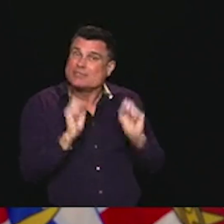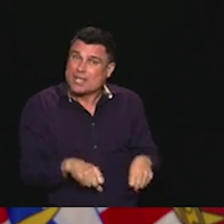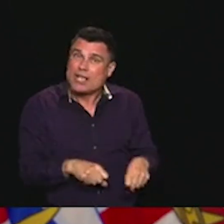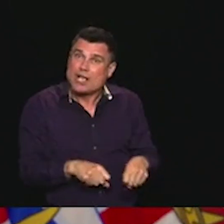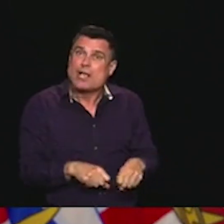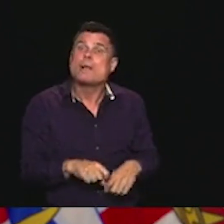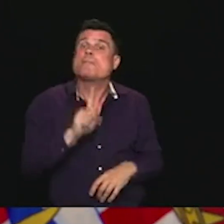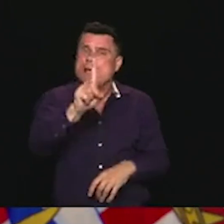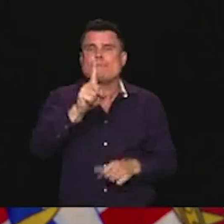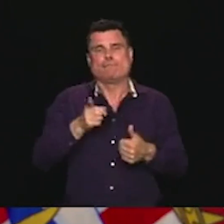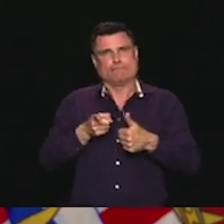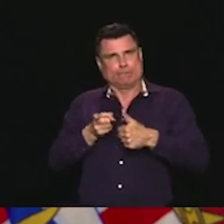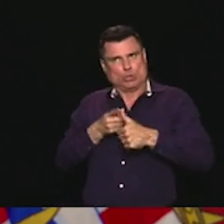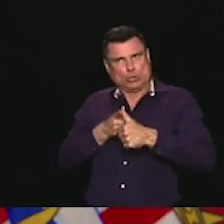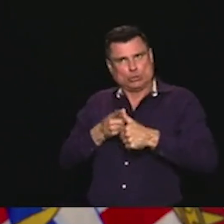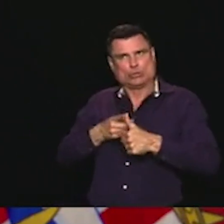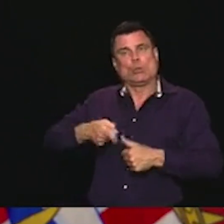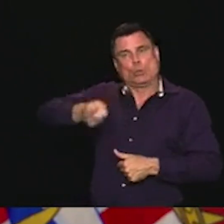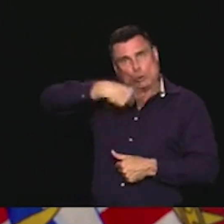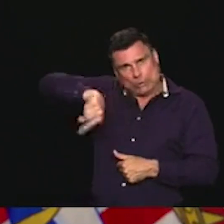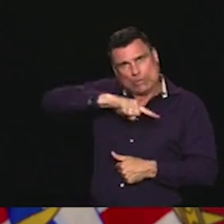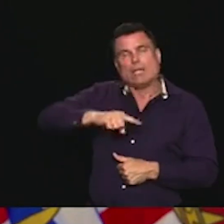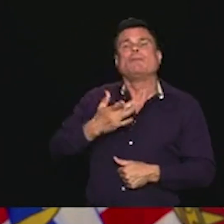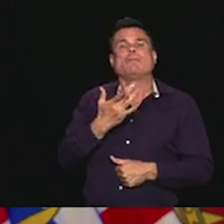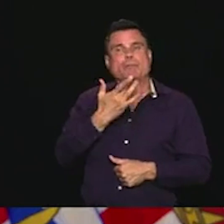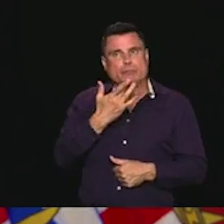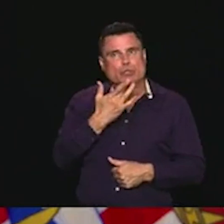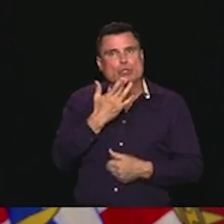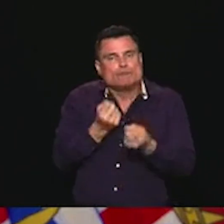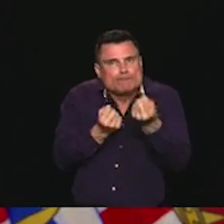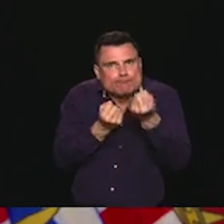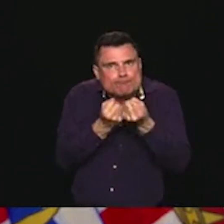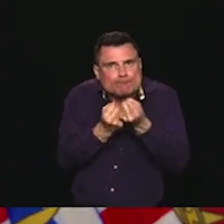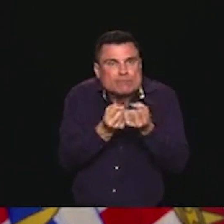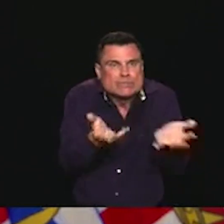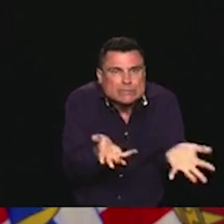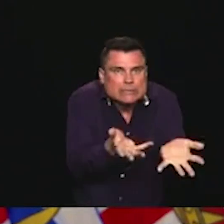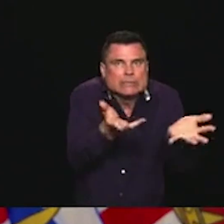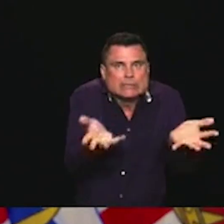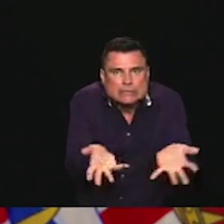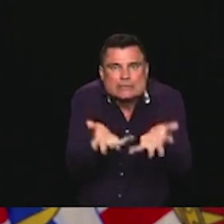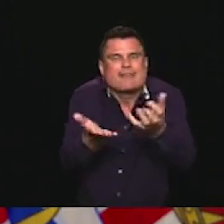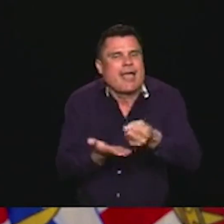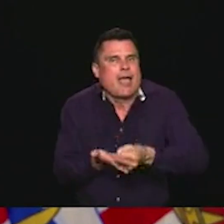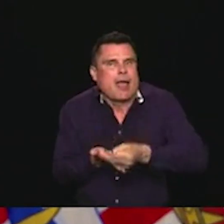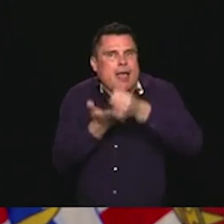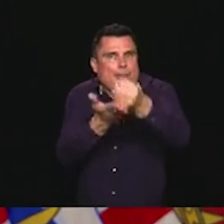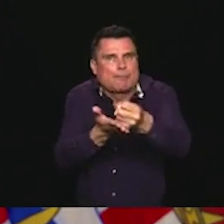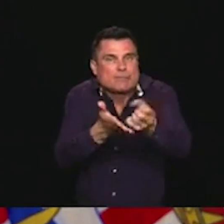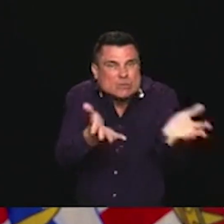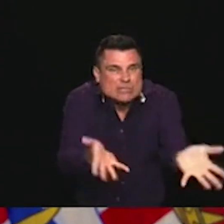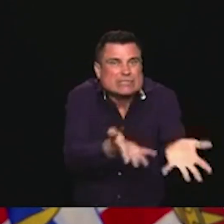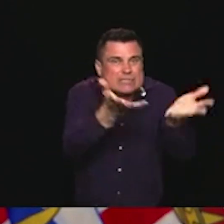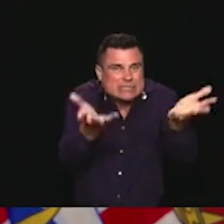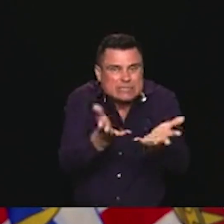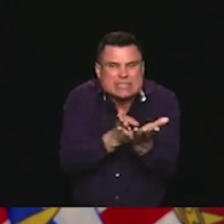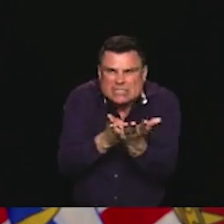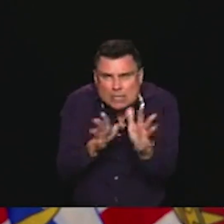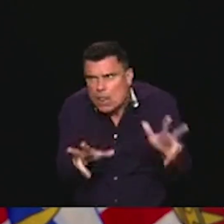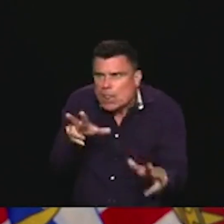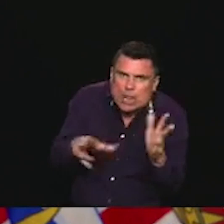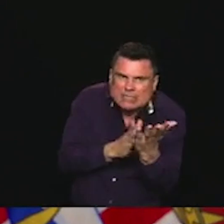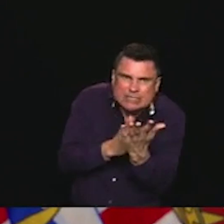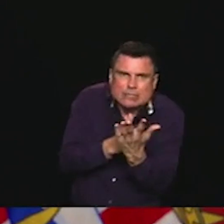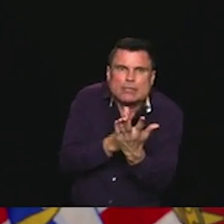our first approach is to help people through this. It's, like I've said, it's not something we've done before, so we need to make